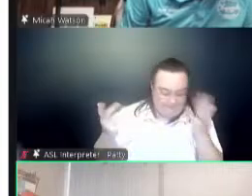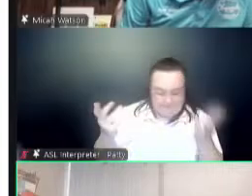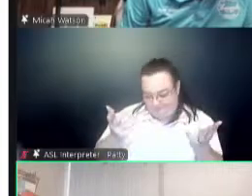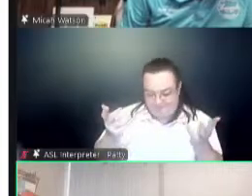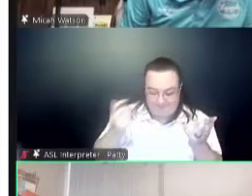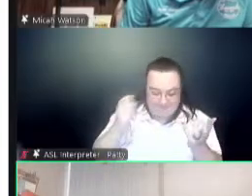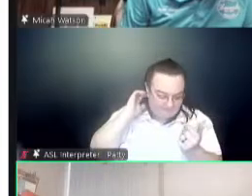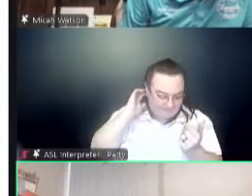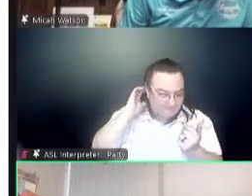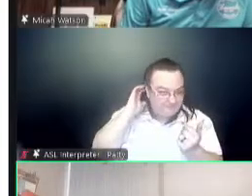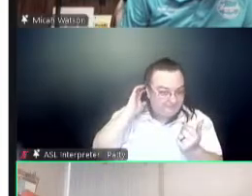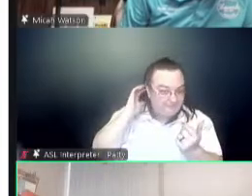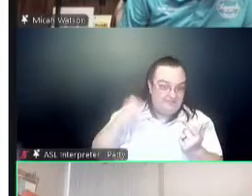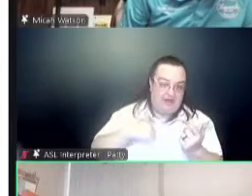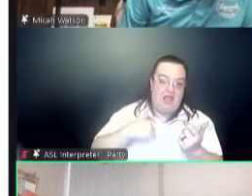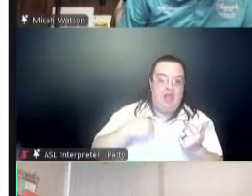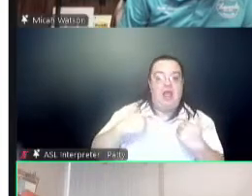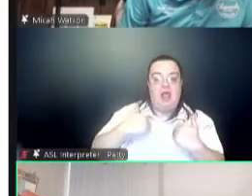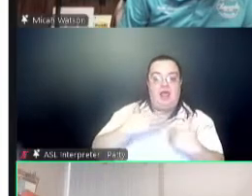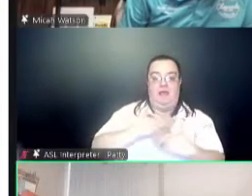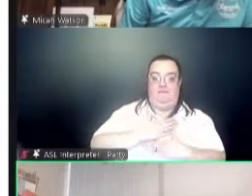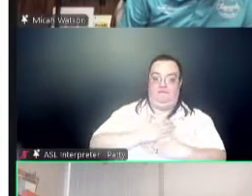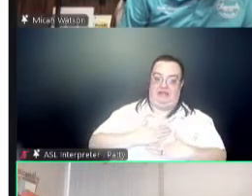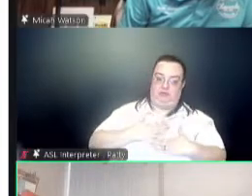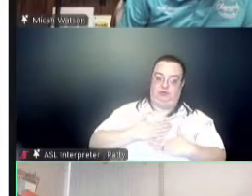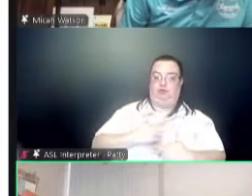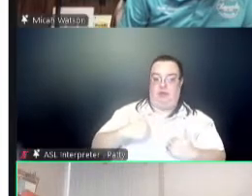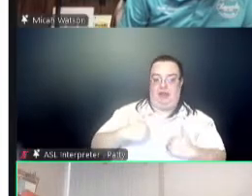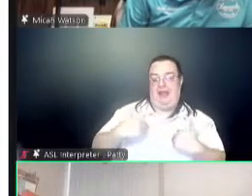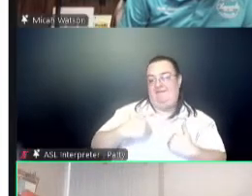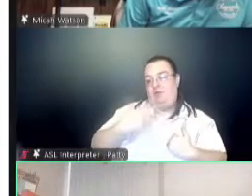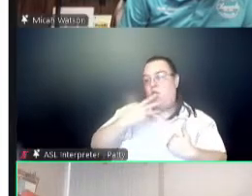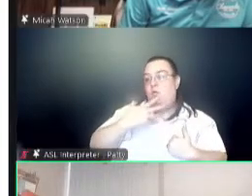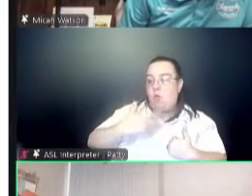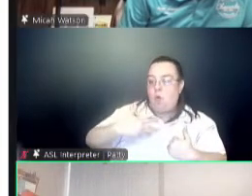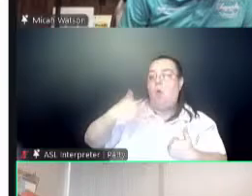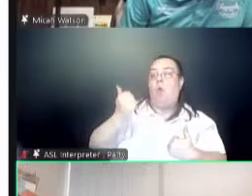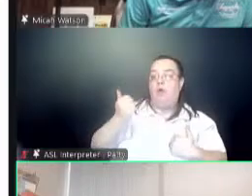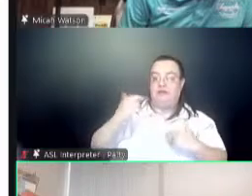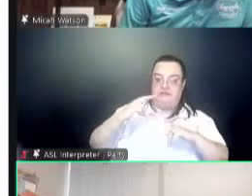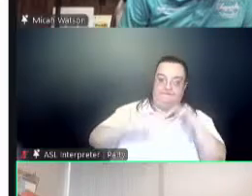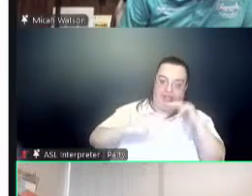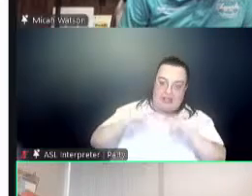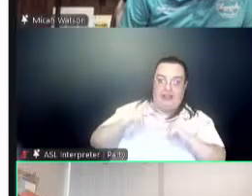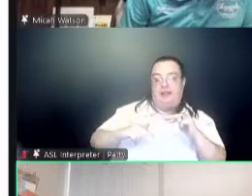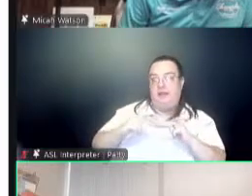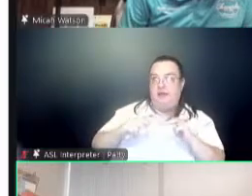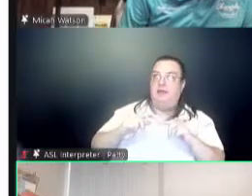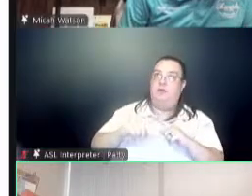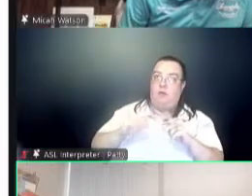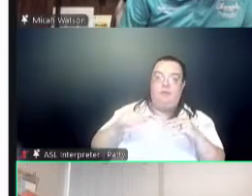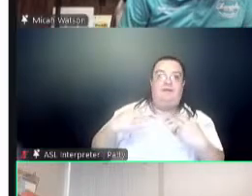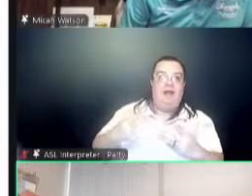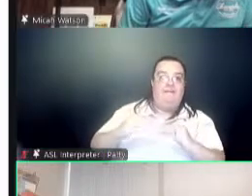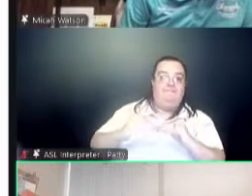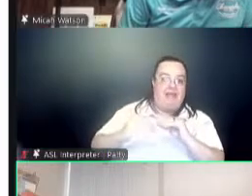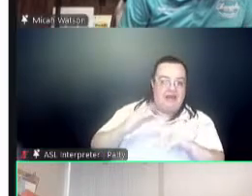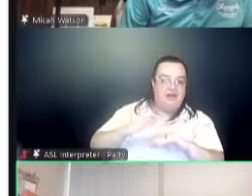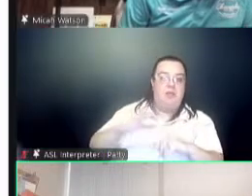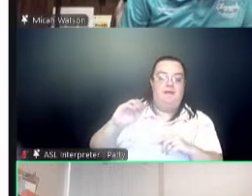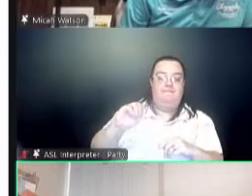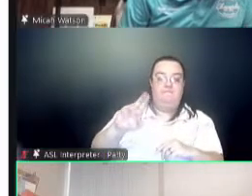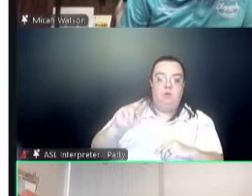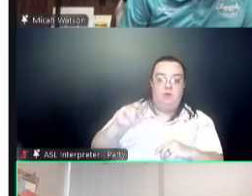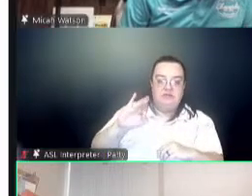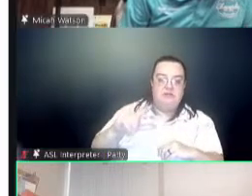have the pleasure of having the oldest building to provide maintenance on. So the municipal building